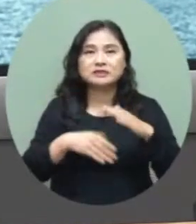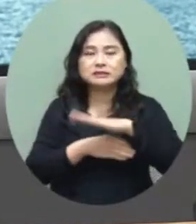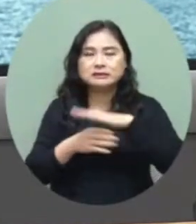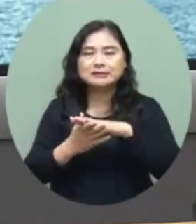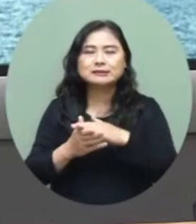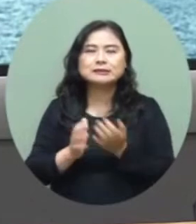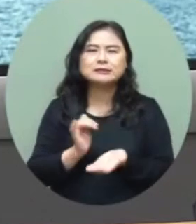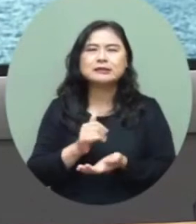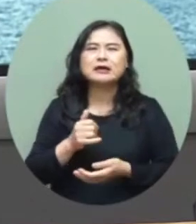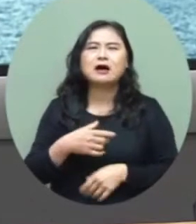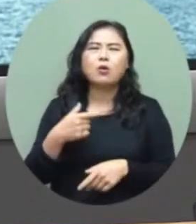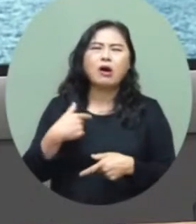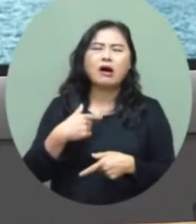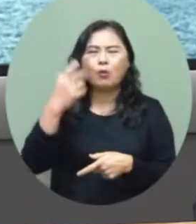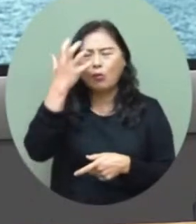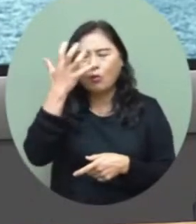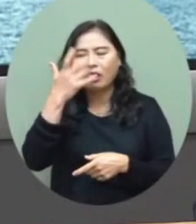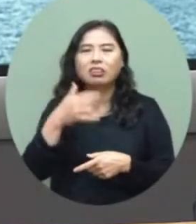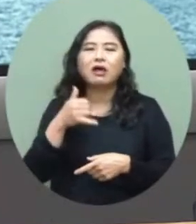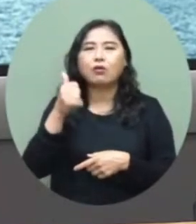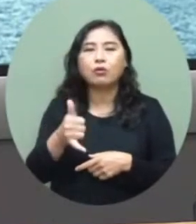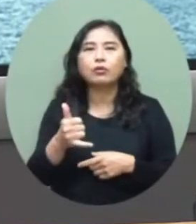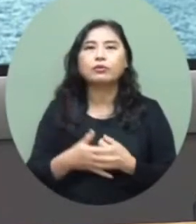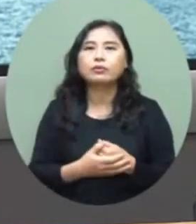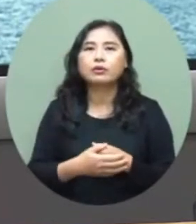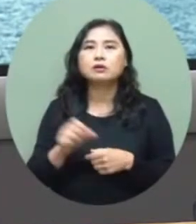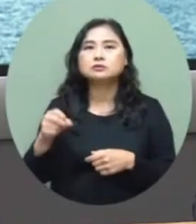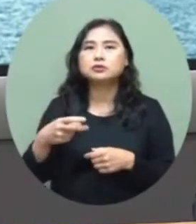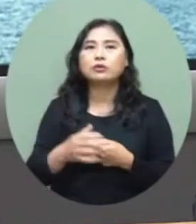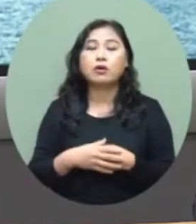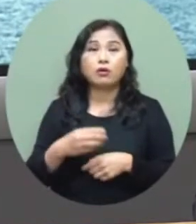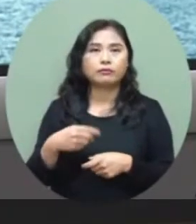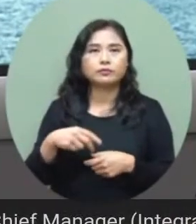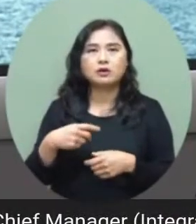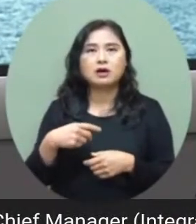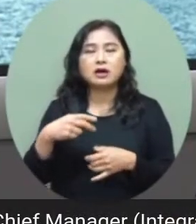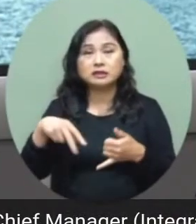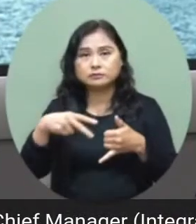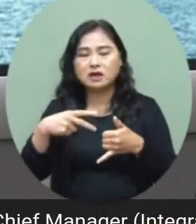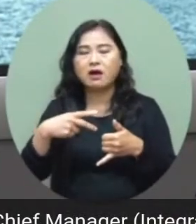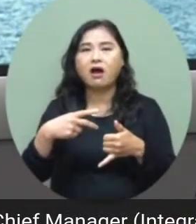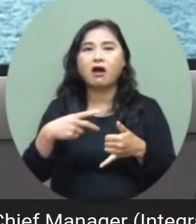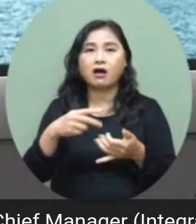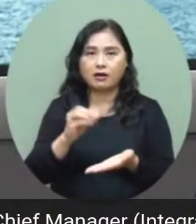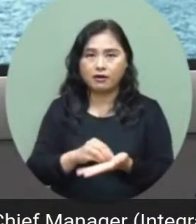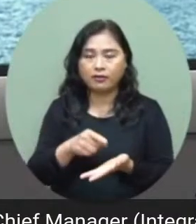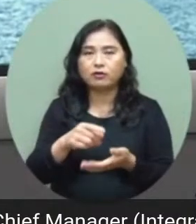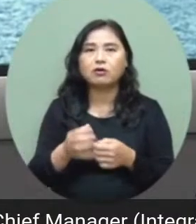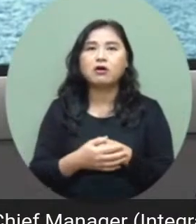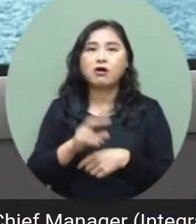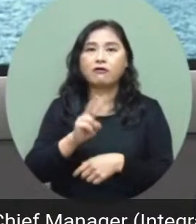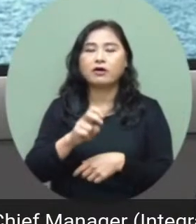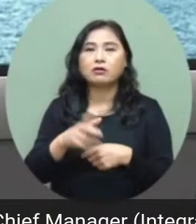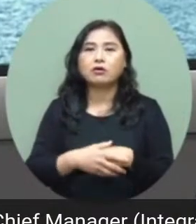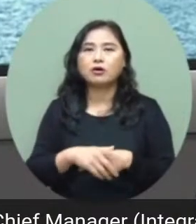Eastern Hospital's A&E department because she was feeling dizzy. And after